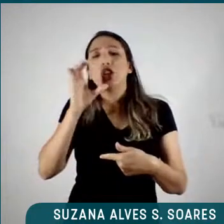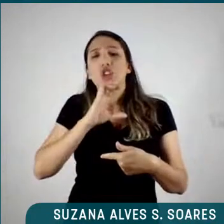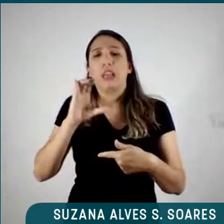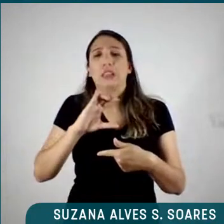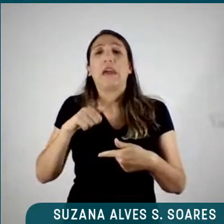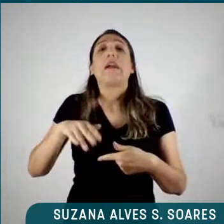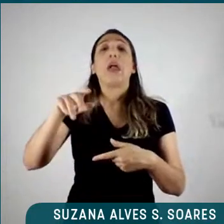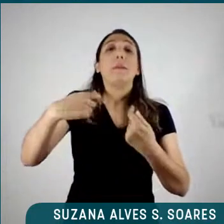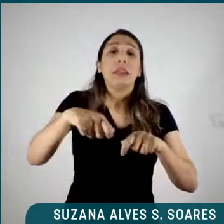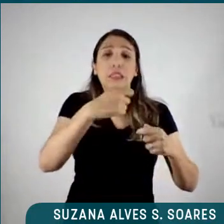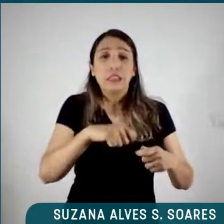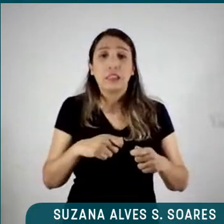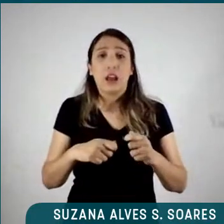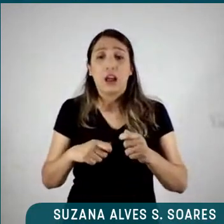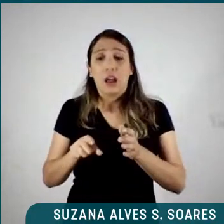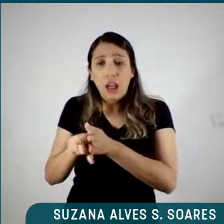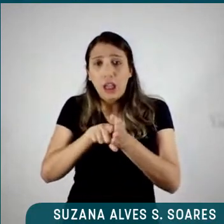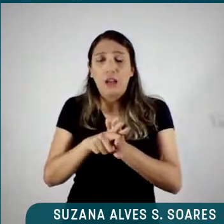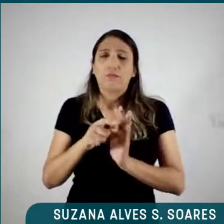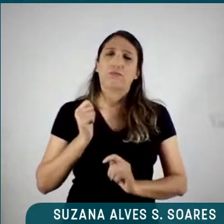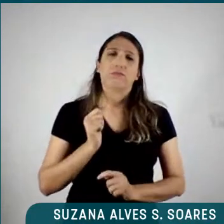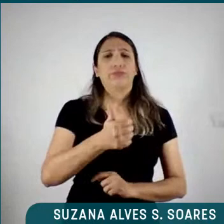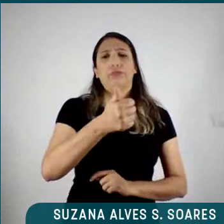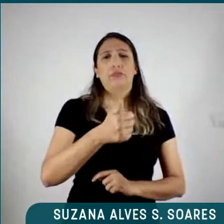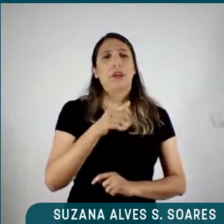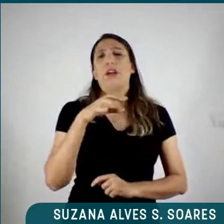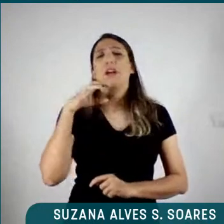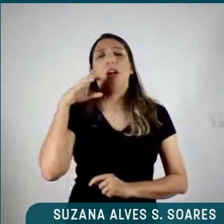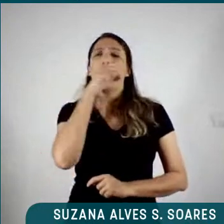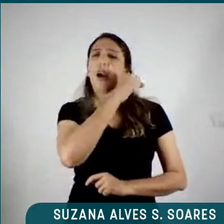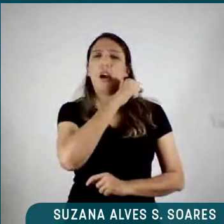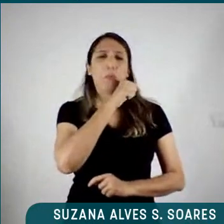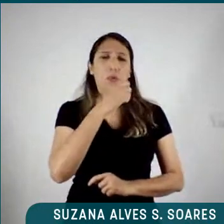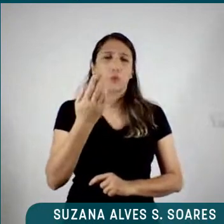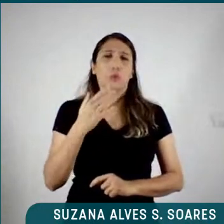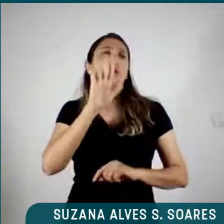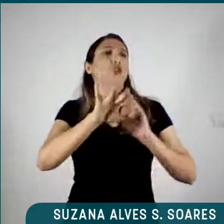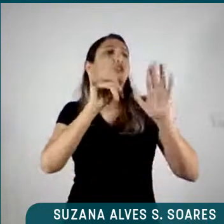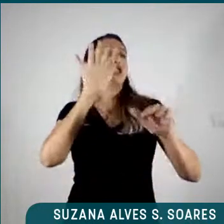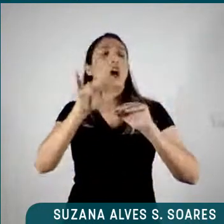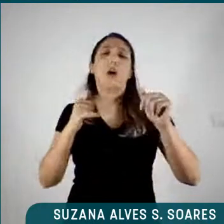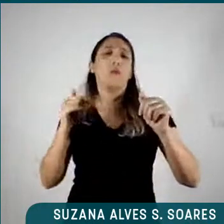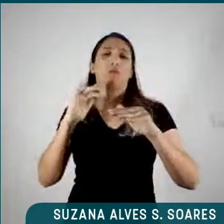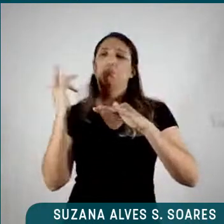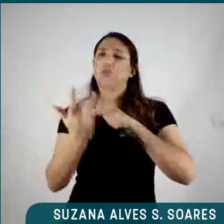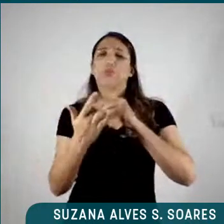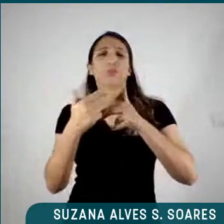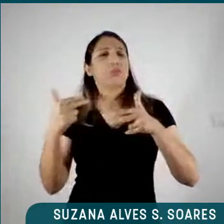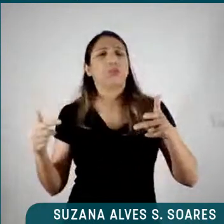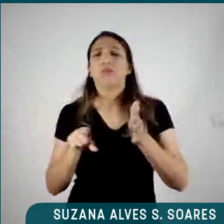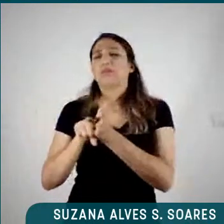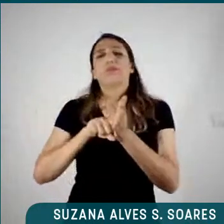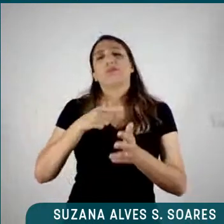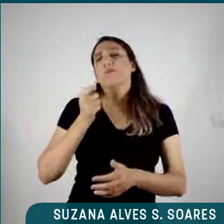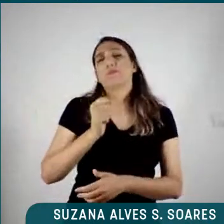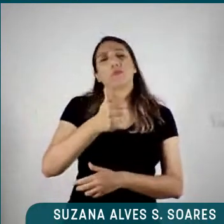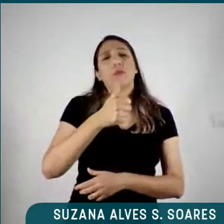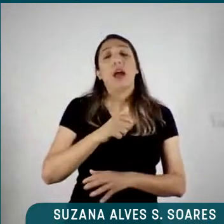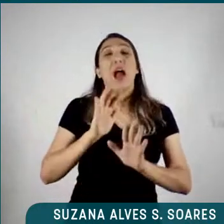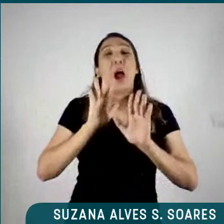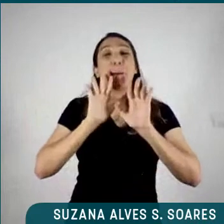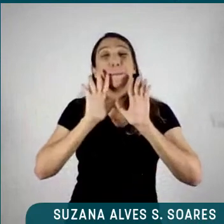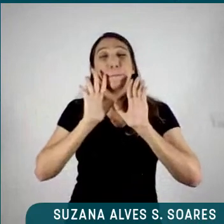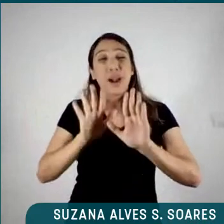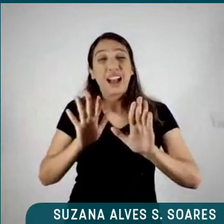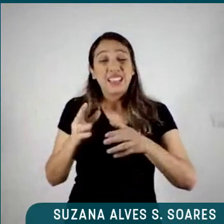something that is emergential, we don't have the data. To get the data is quite easy